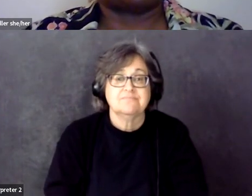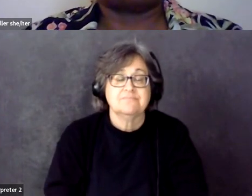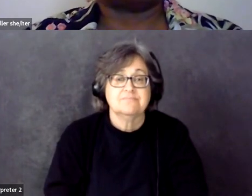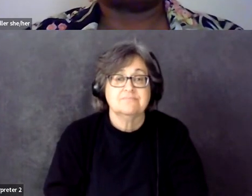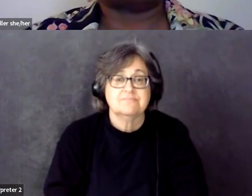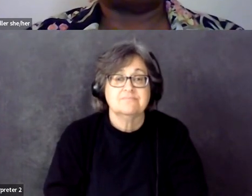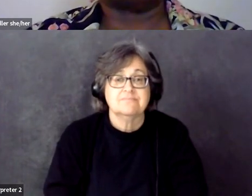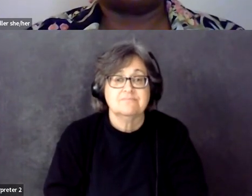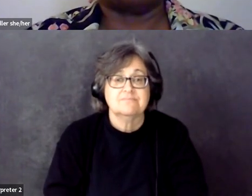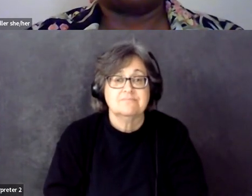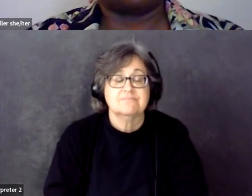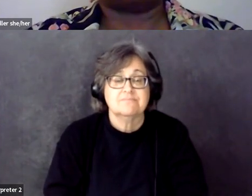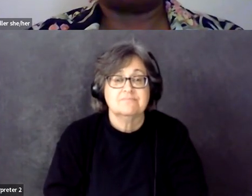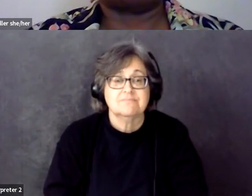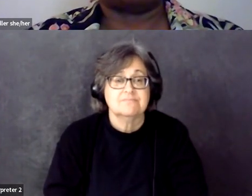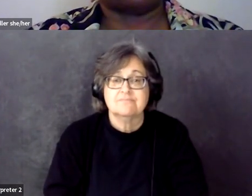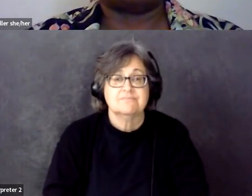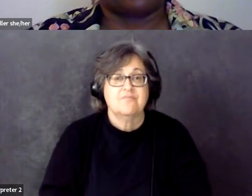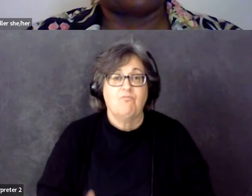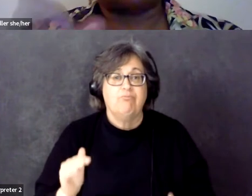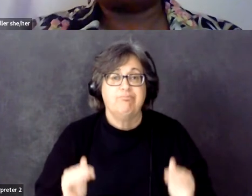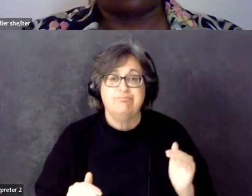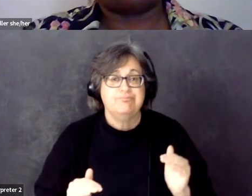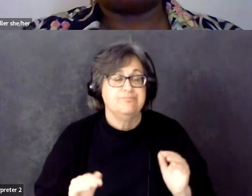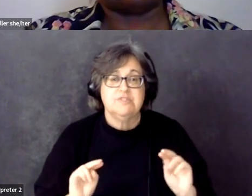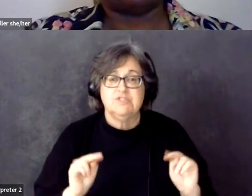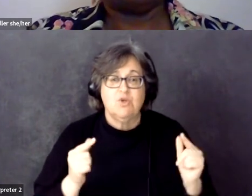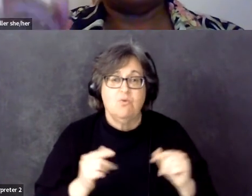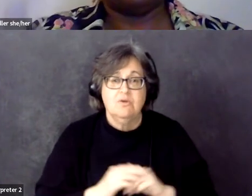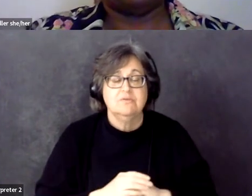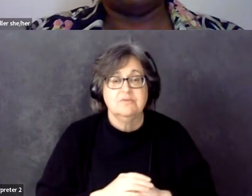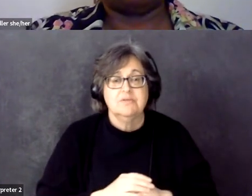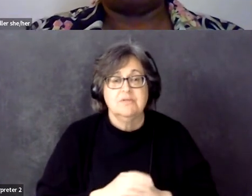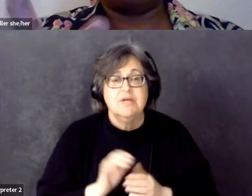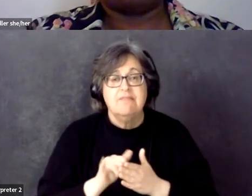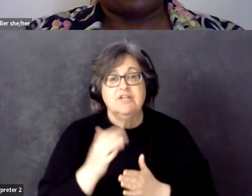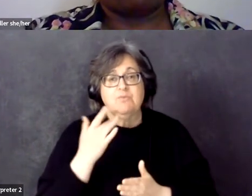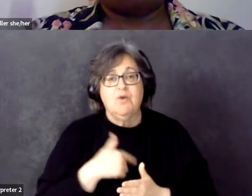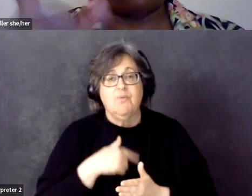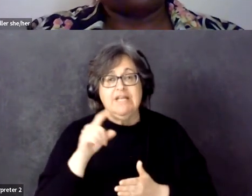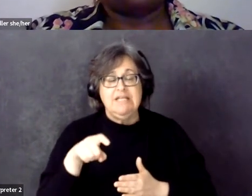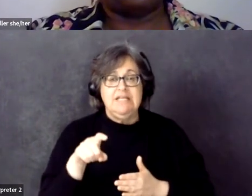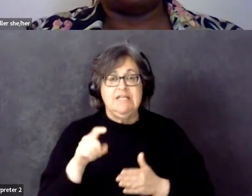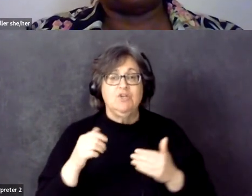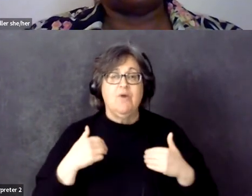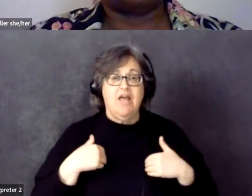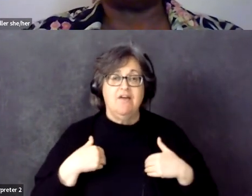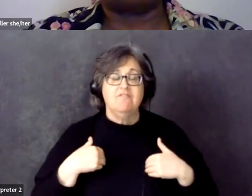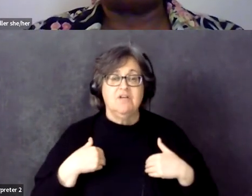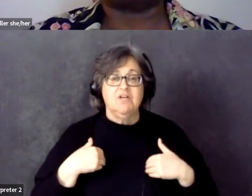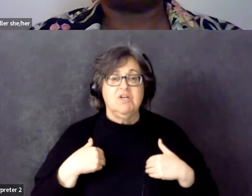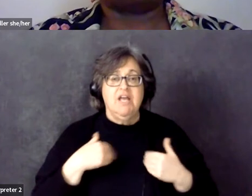So that is clearly inequitable, and that's why we need to have